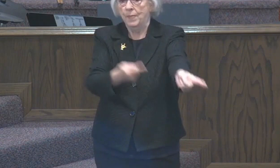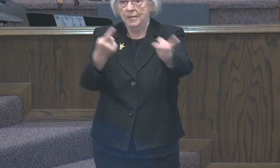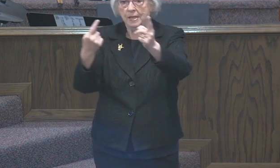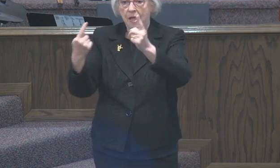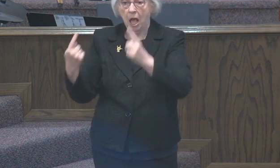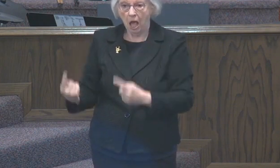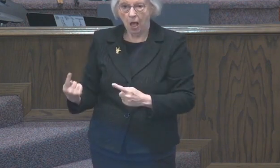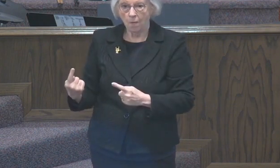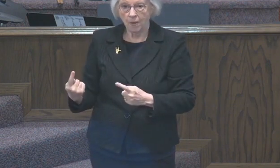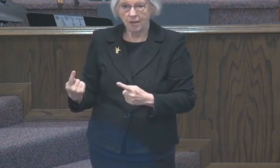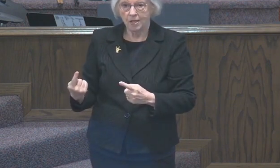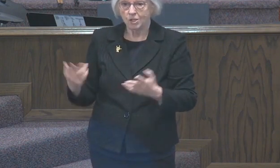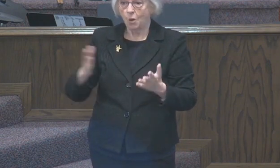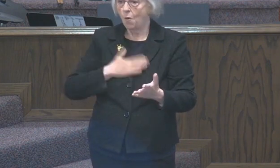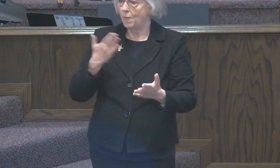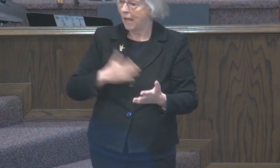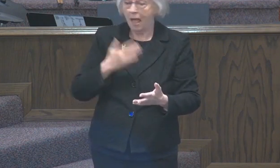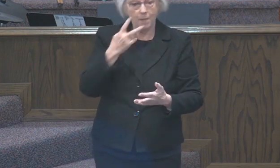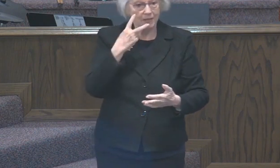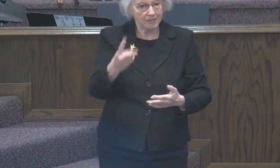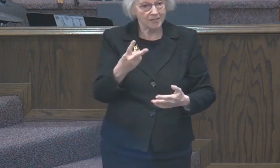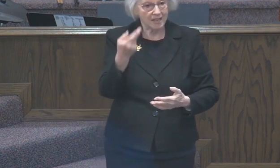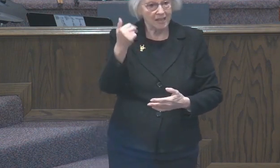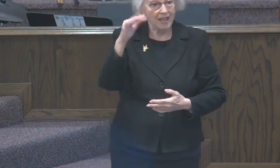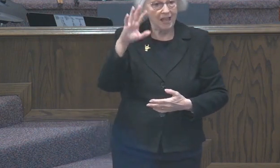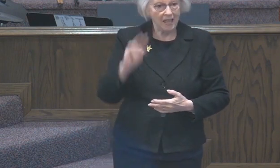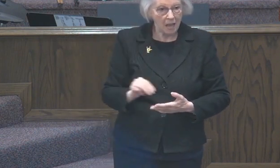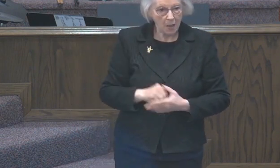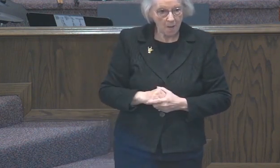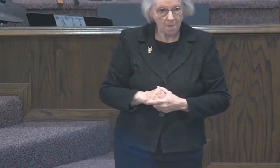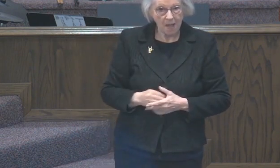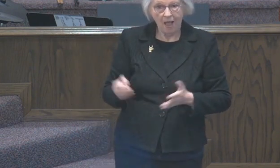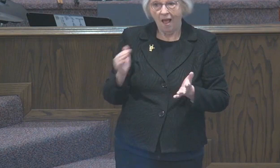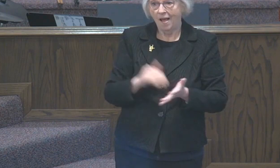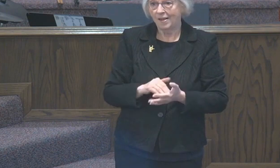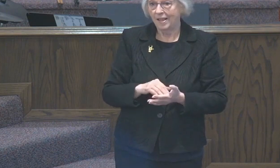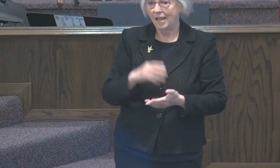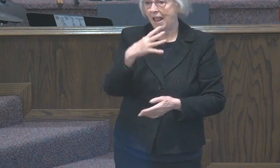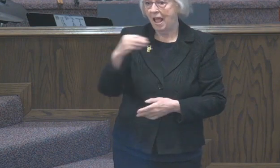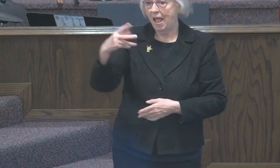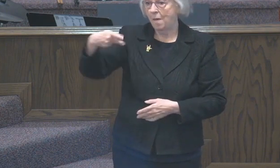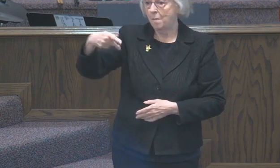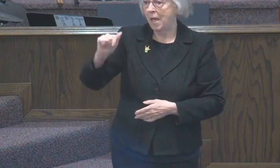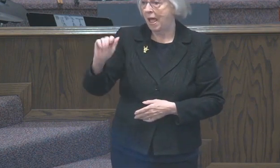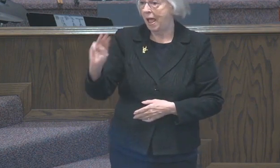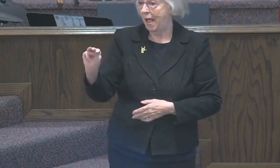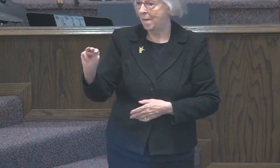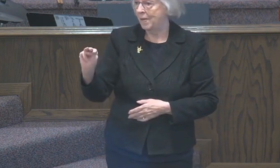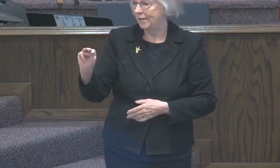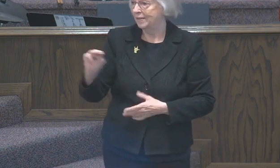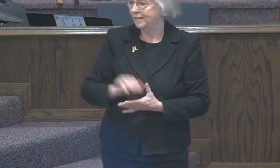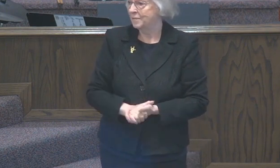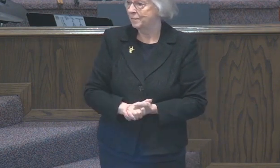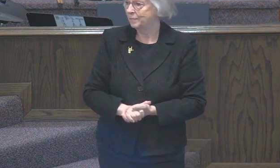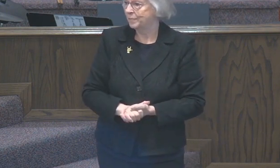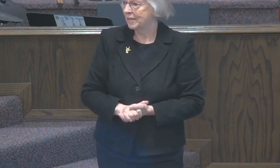has graciously agreed to come and bring the message for next week. So he's going to carry on